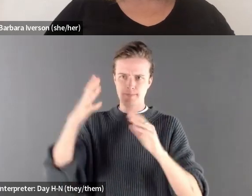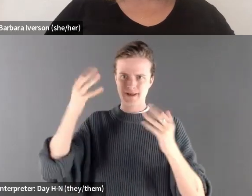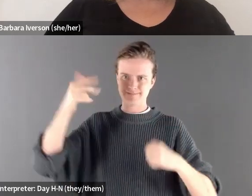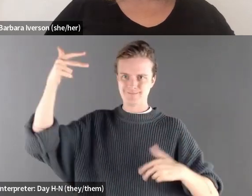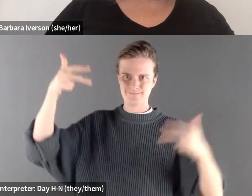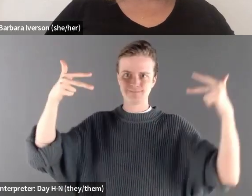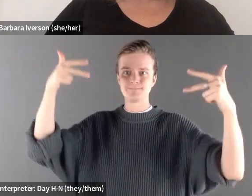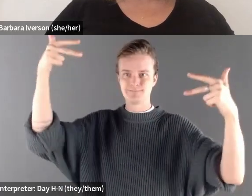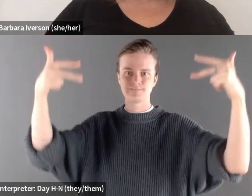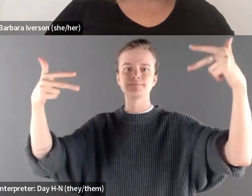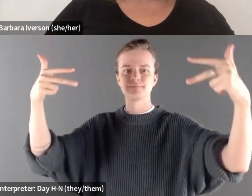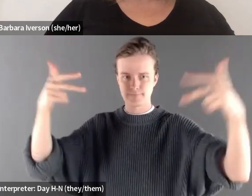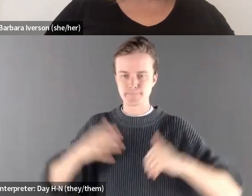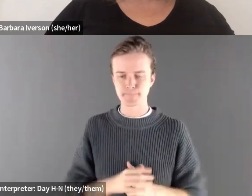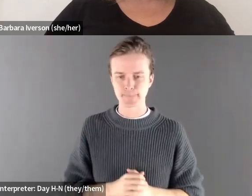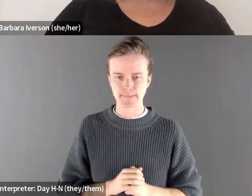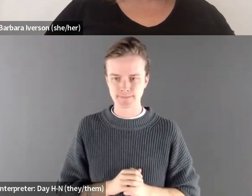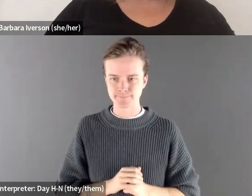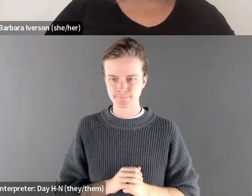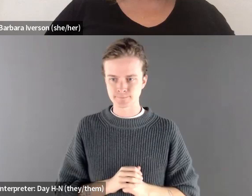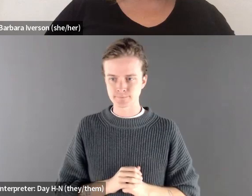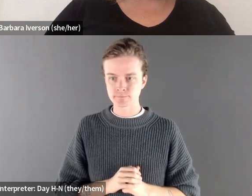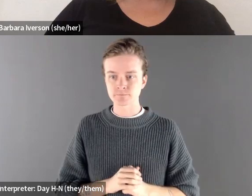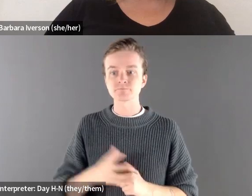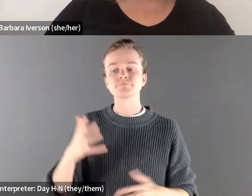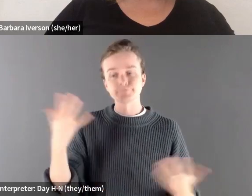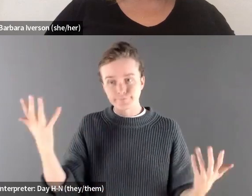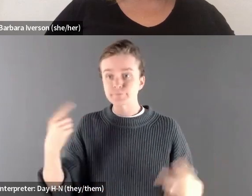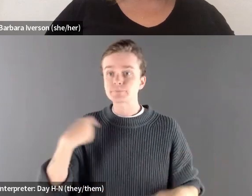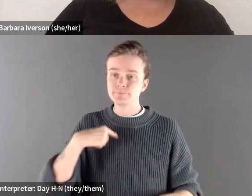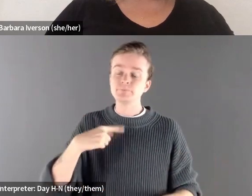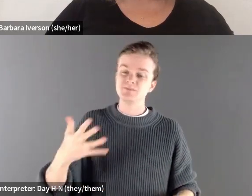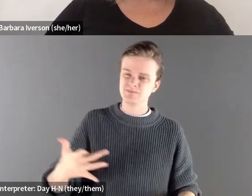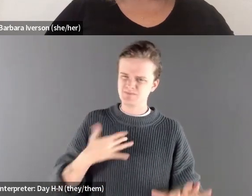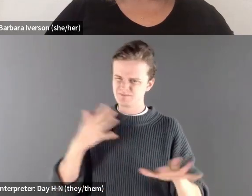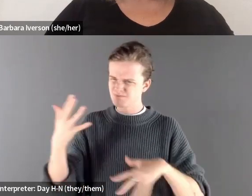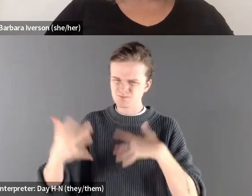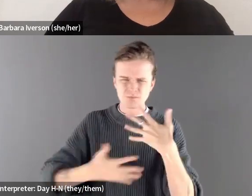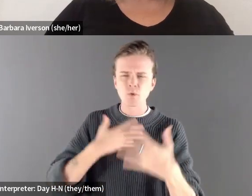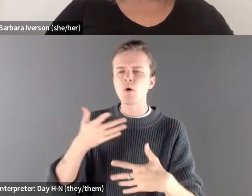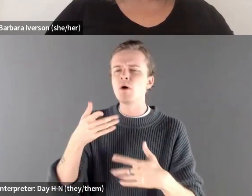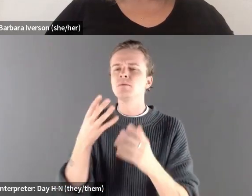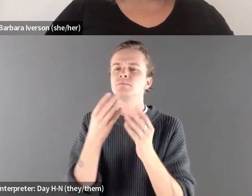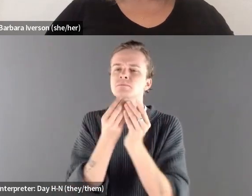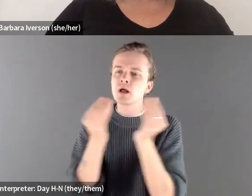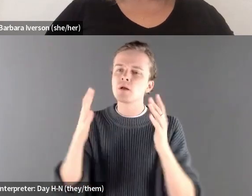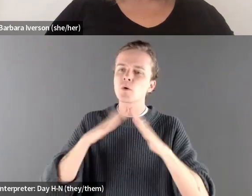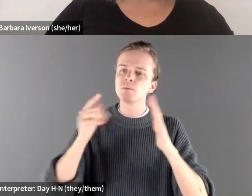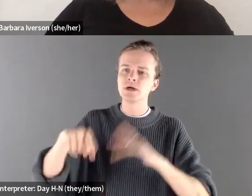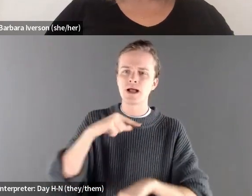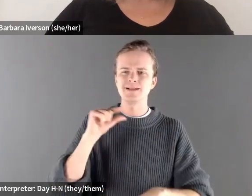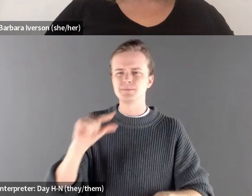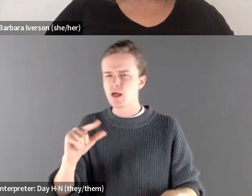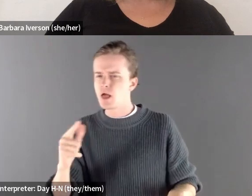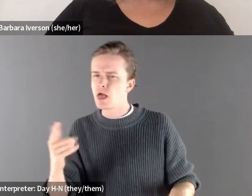be potentially a little apathetical to this. And so what we did was also, instead of framing this as is often the